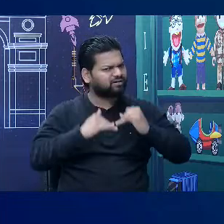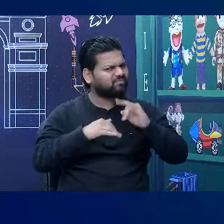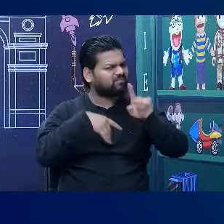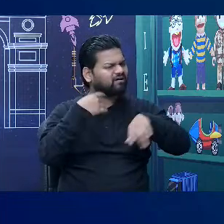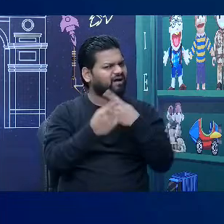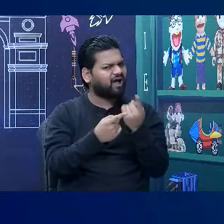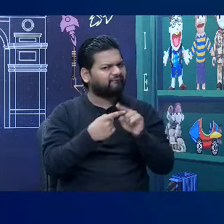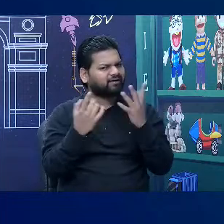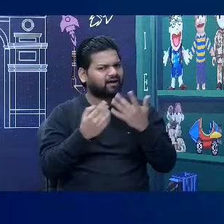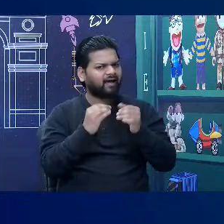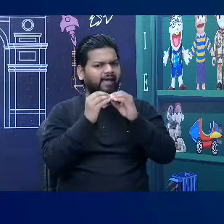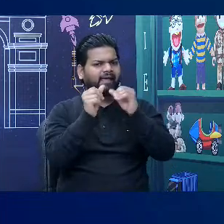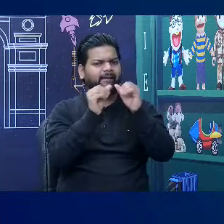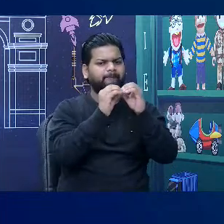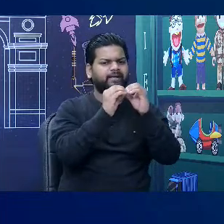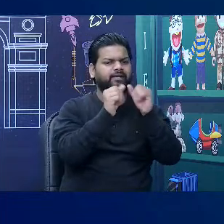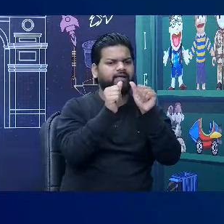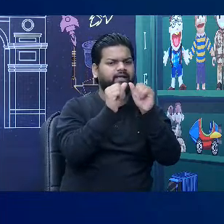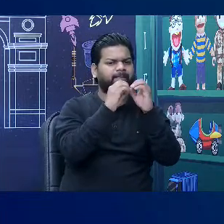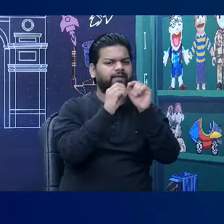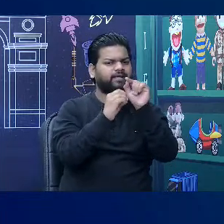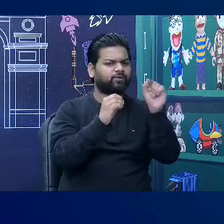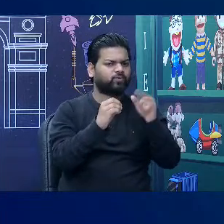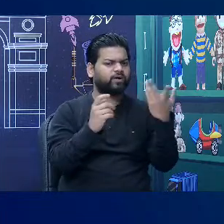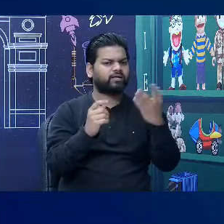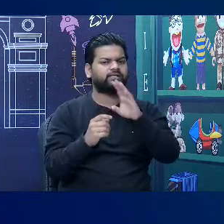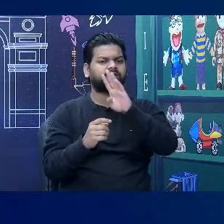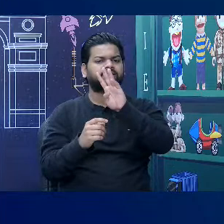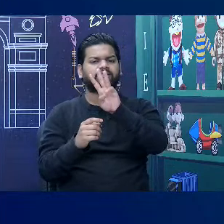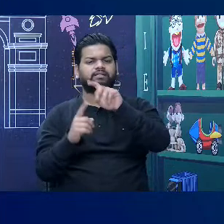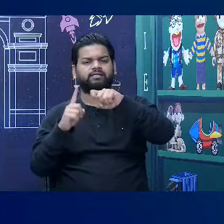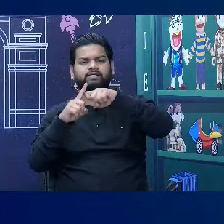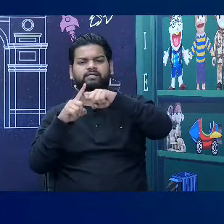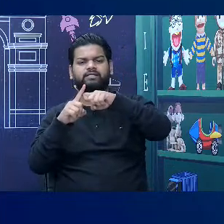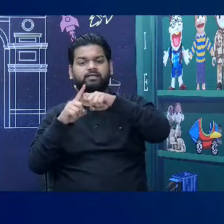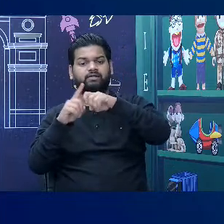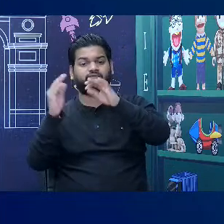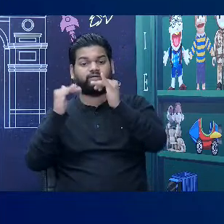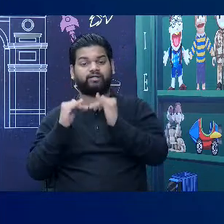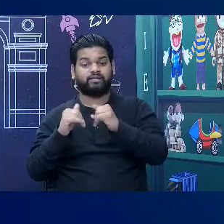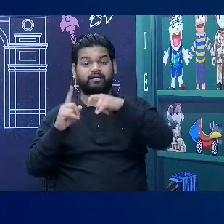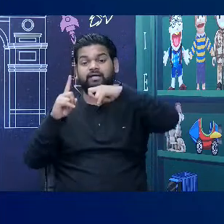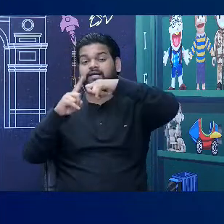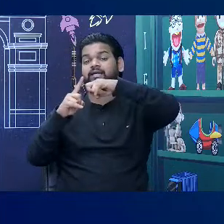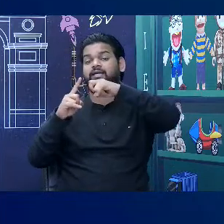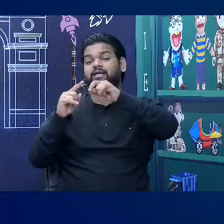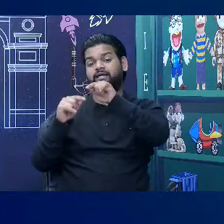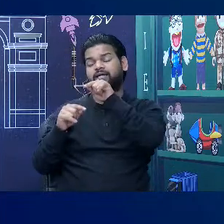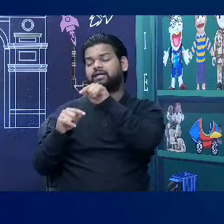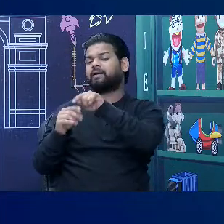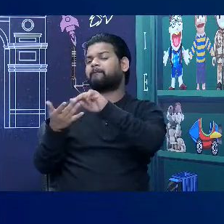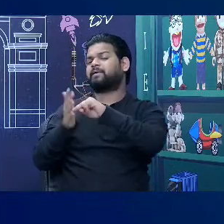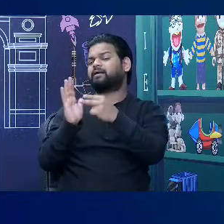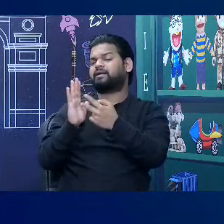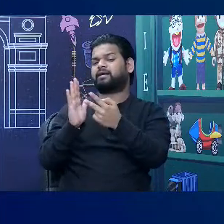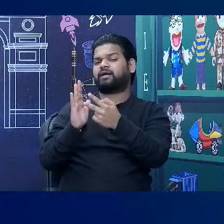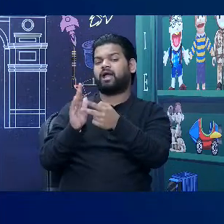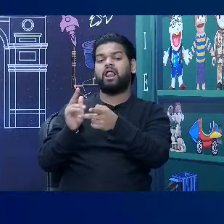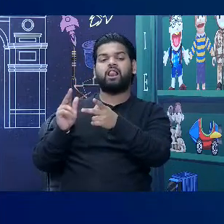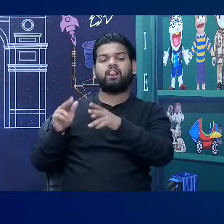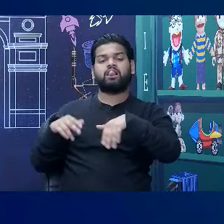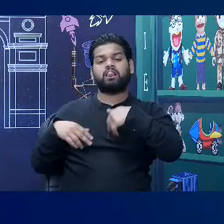children? 16k square. Good. Plus 3k whole square, that is 9k square. What